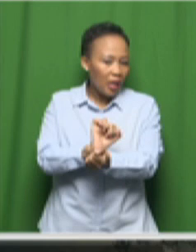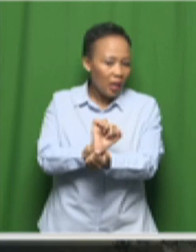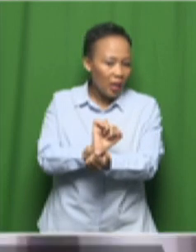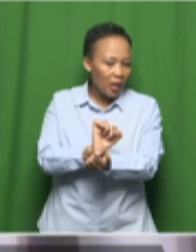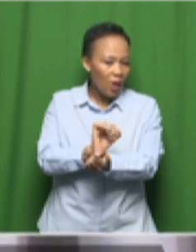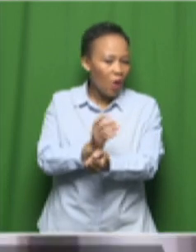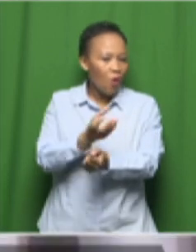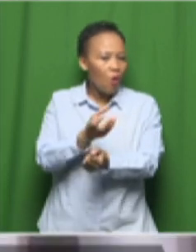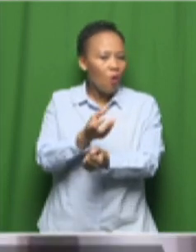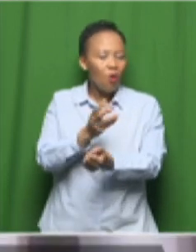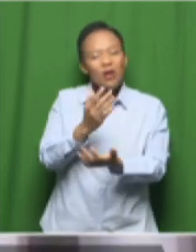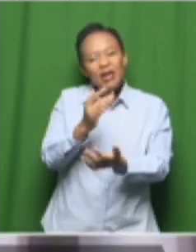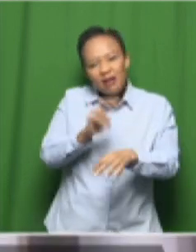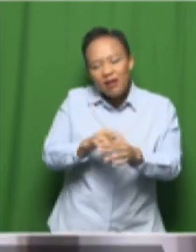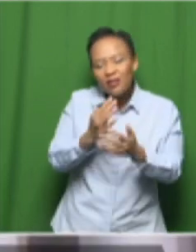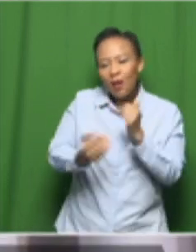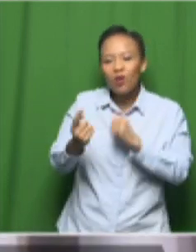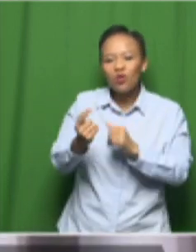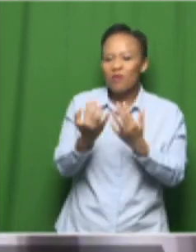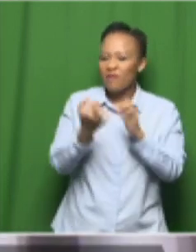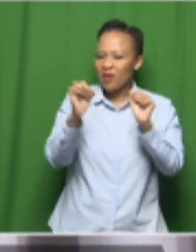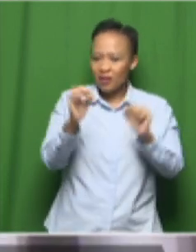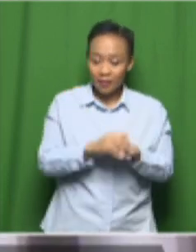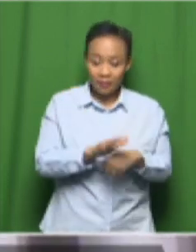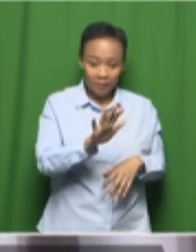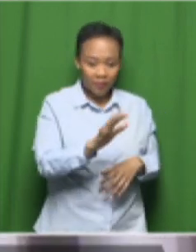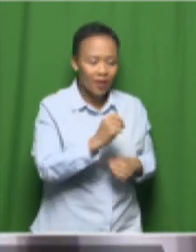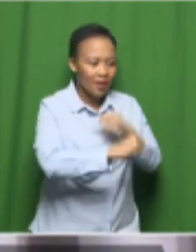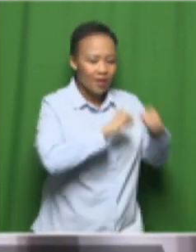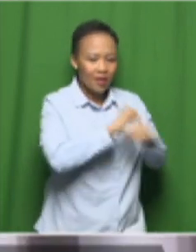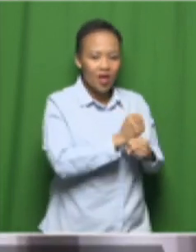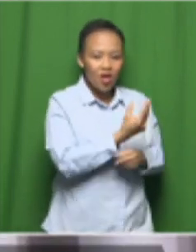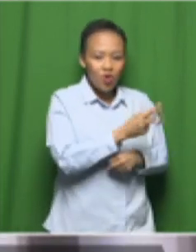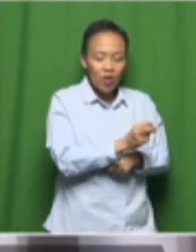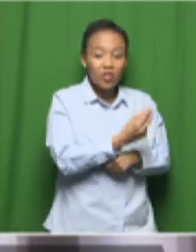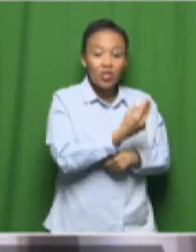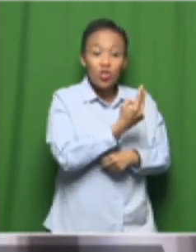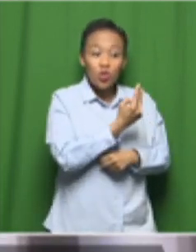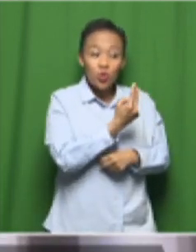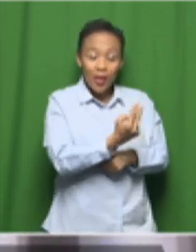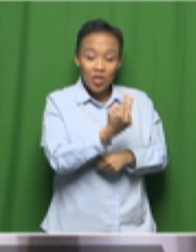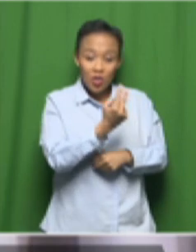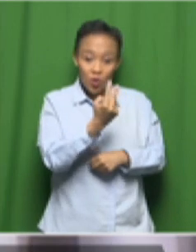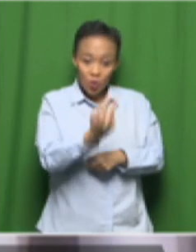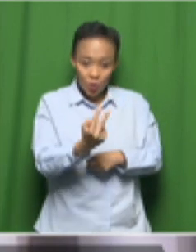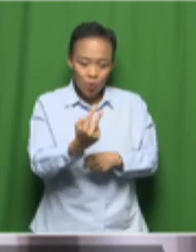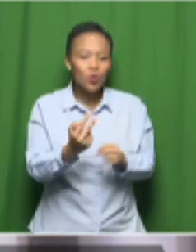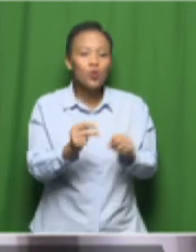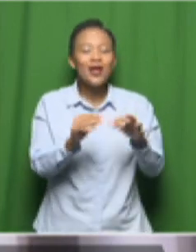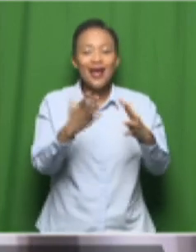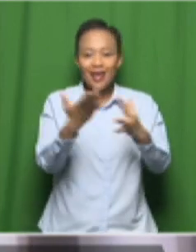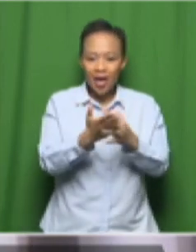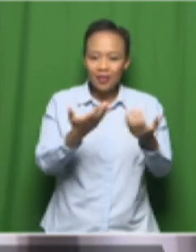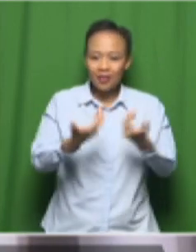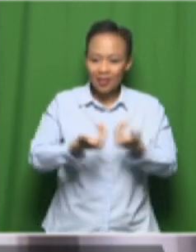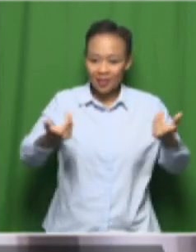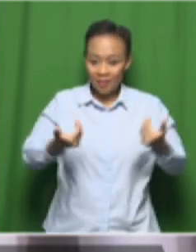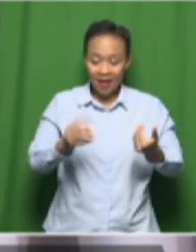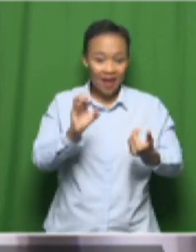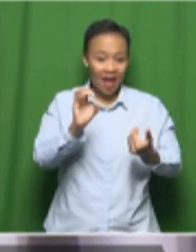So really, my book that I wrote in 2022, which was about a separate case, really got me involved in